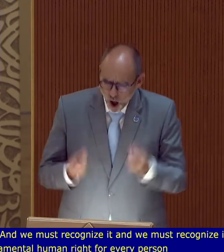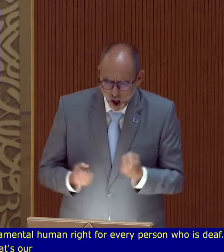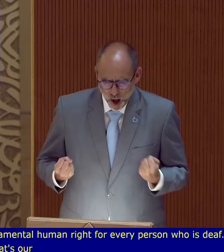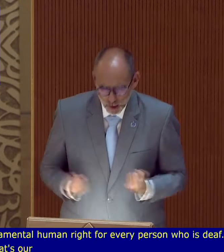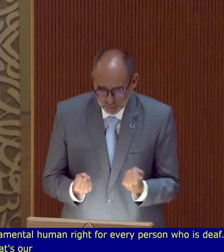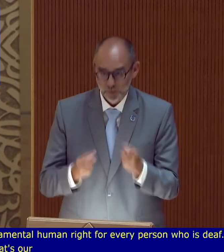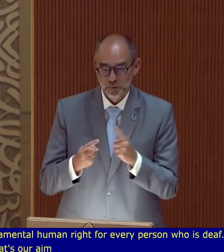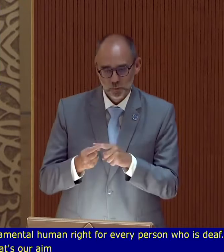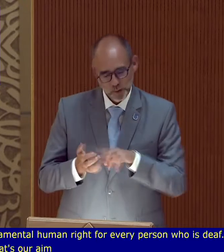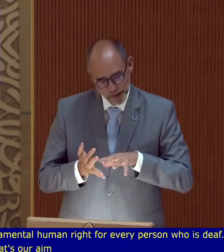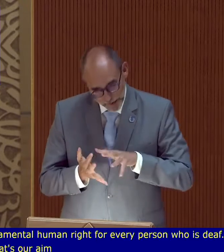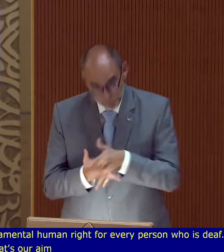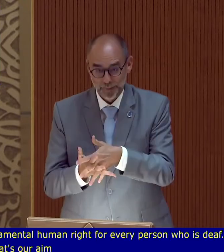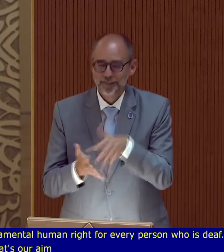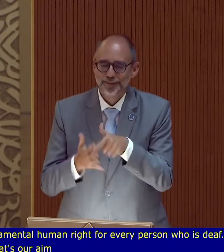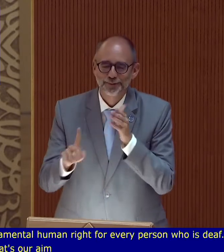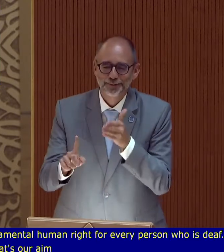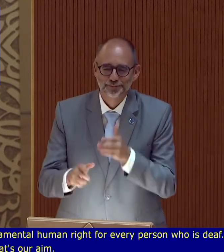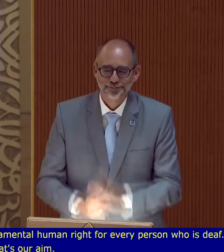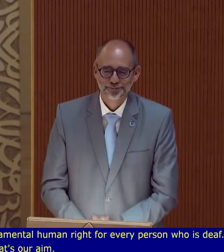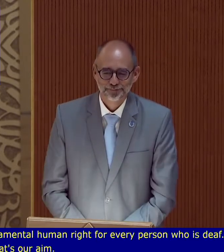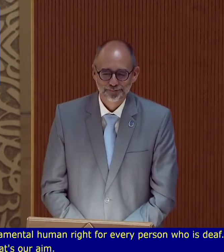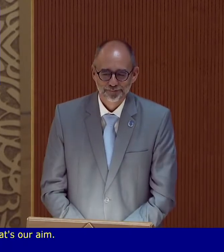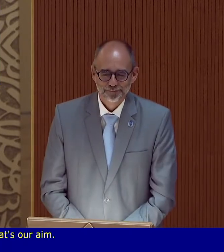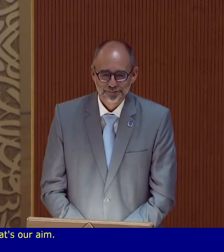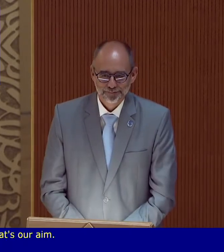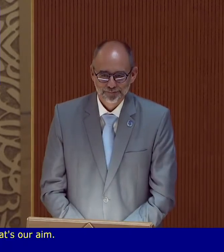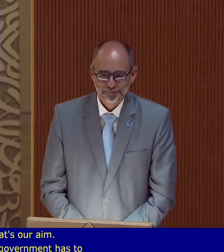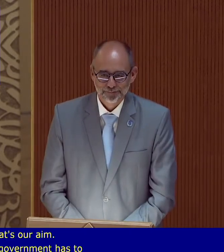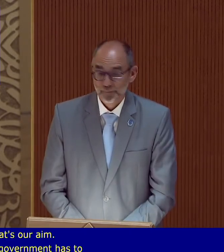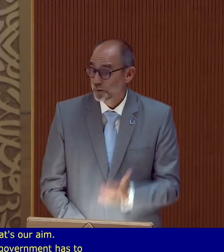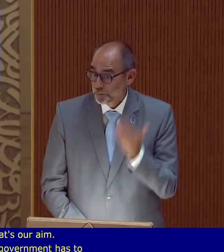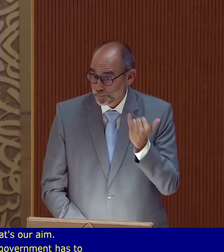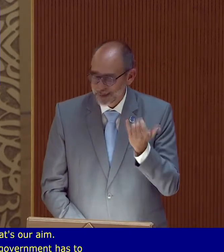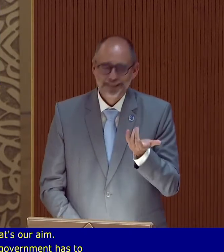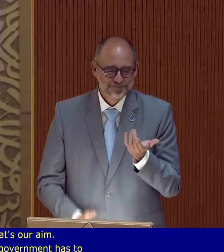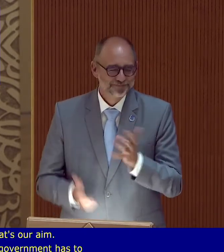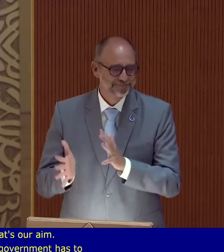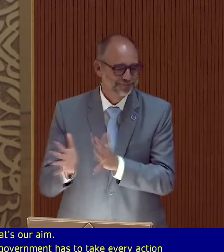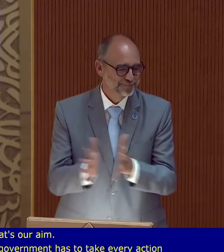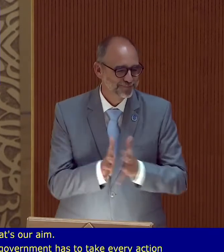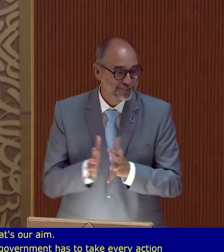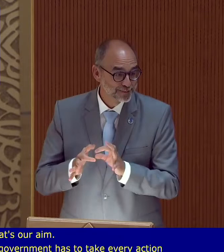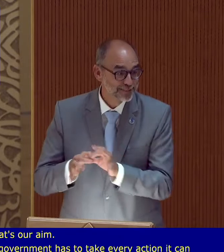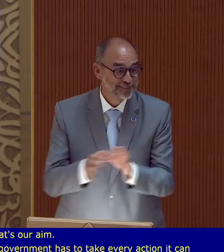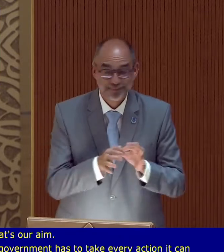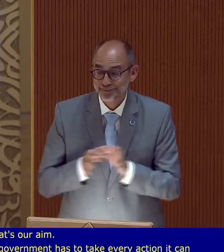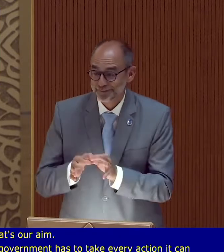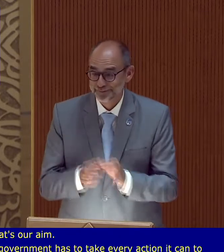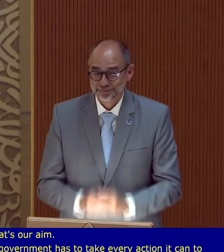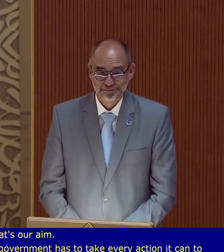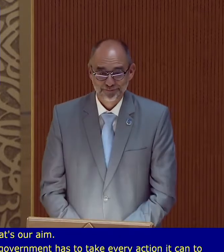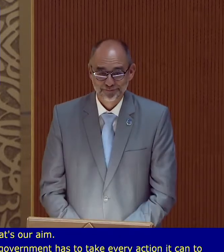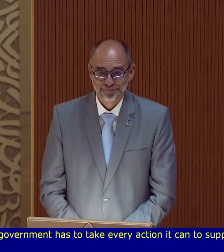The government has to take every action it can to support us to achieve that aim.